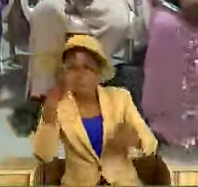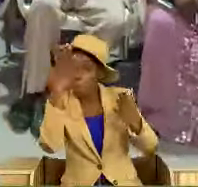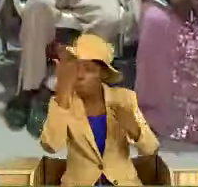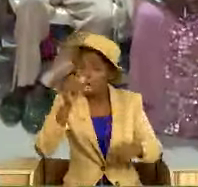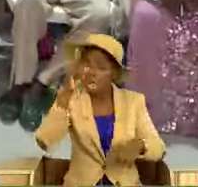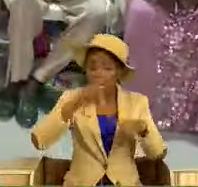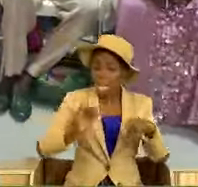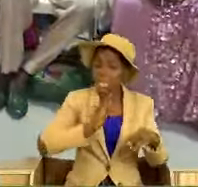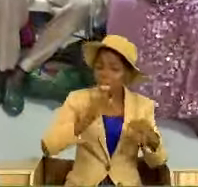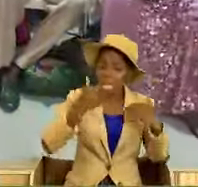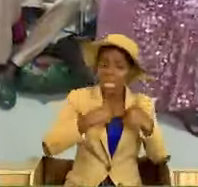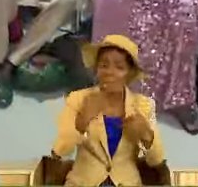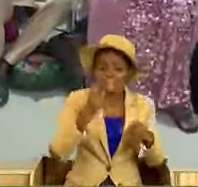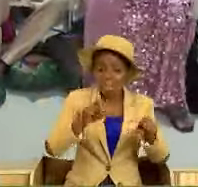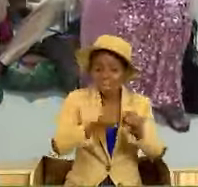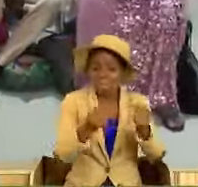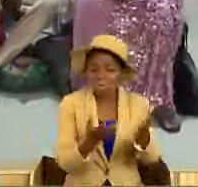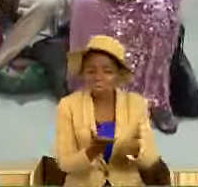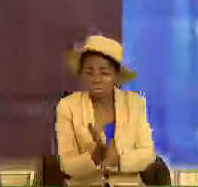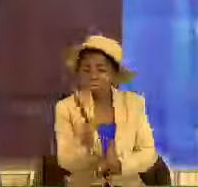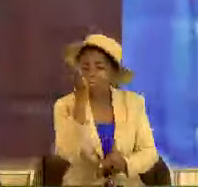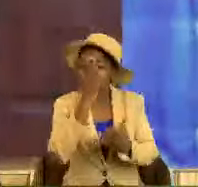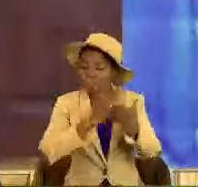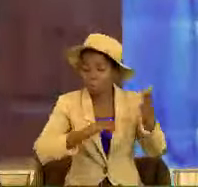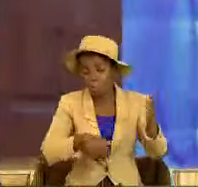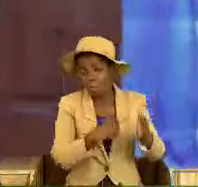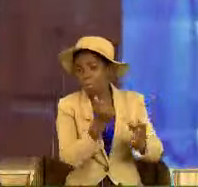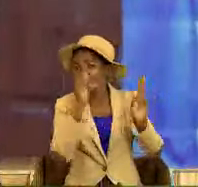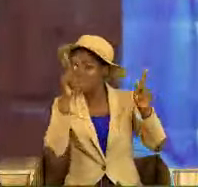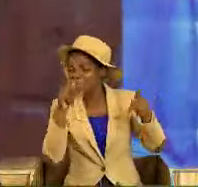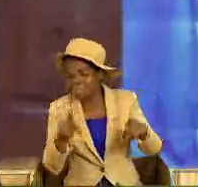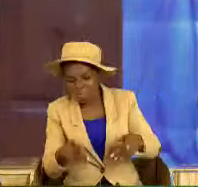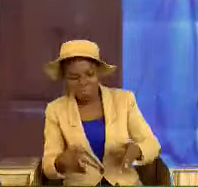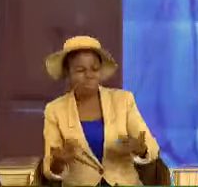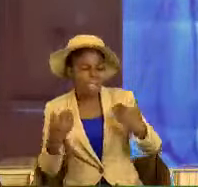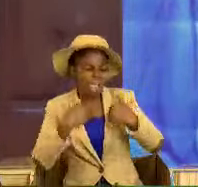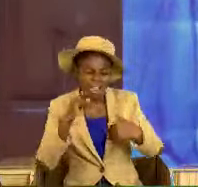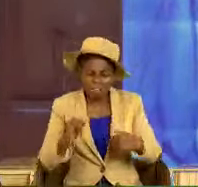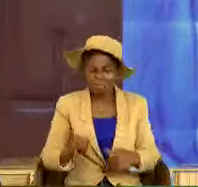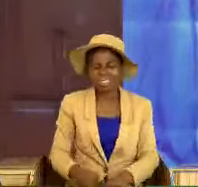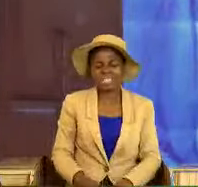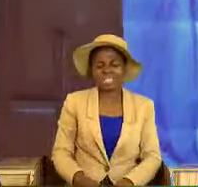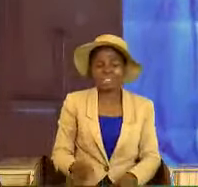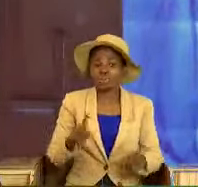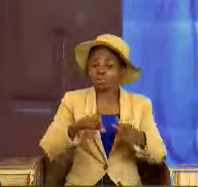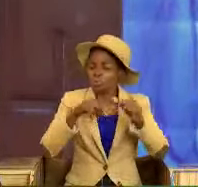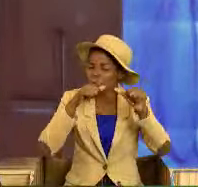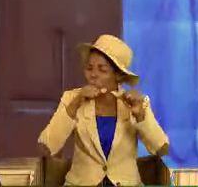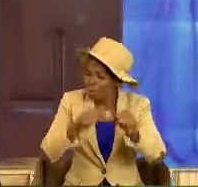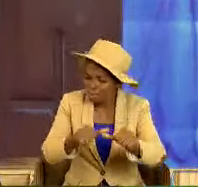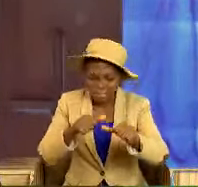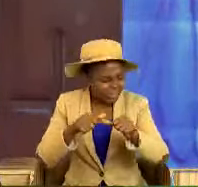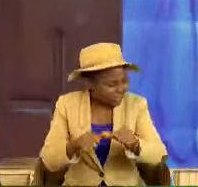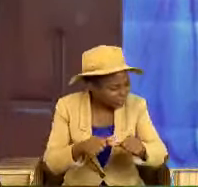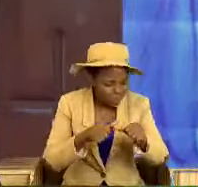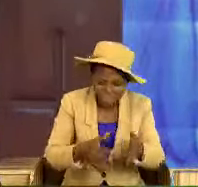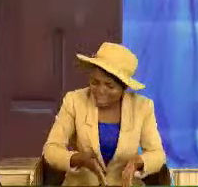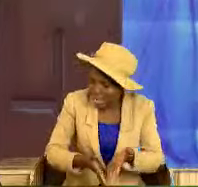are having you keep barding your life with question why is my life like